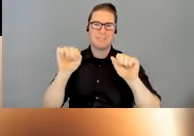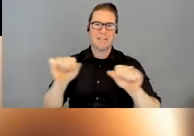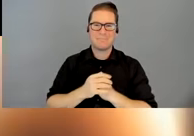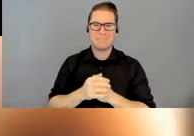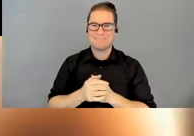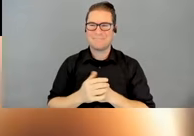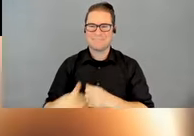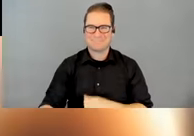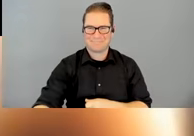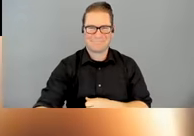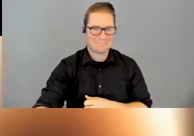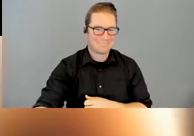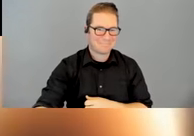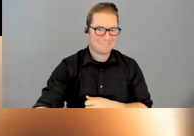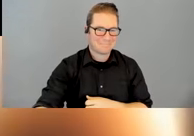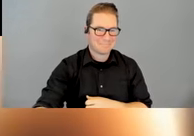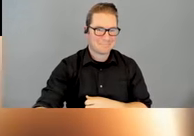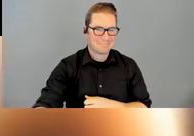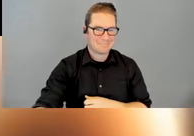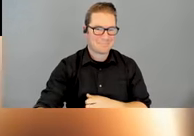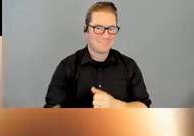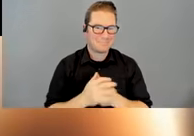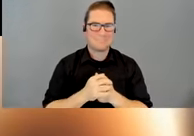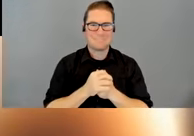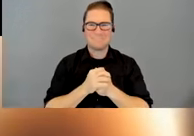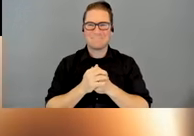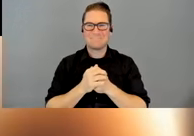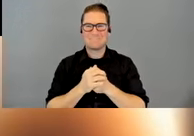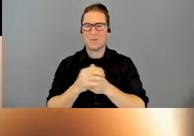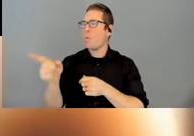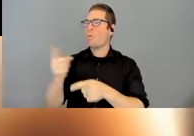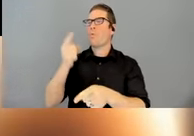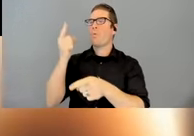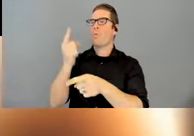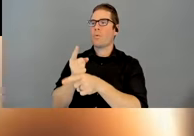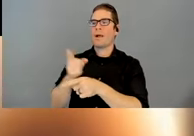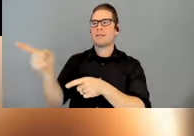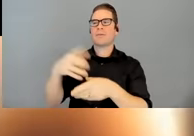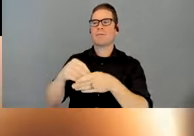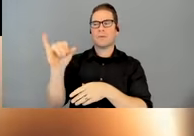possibly. Yes, because you're counted.